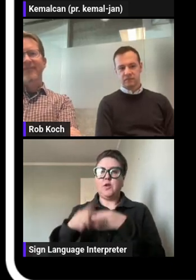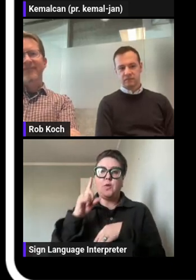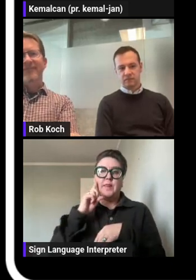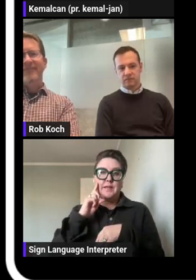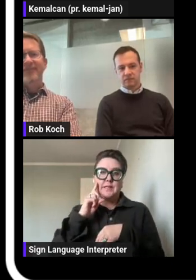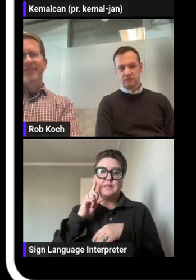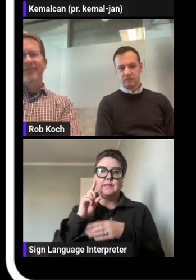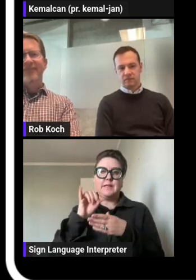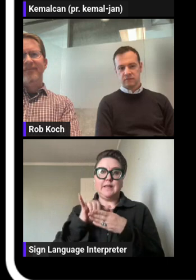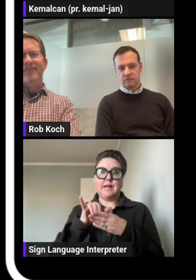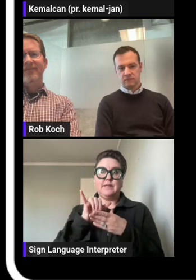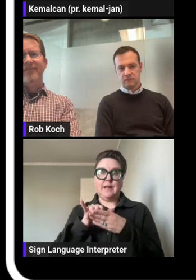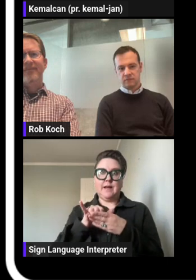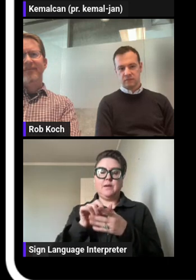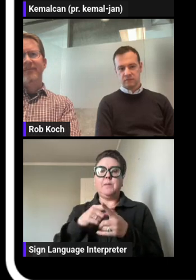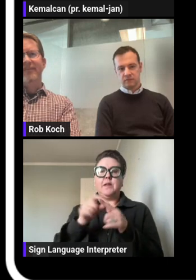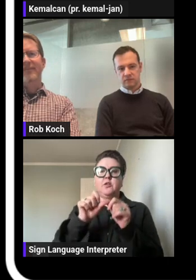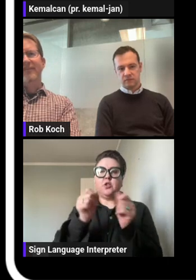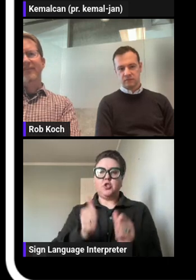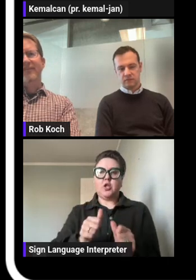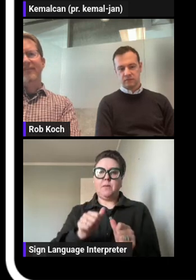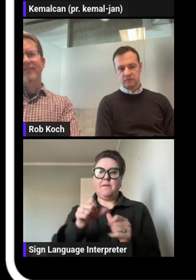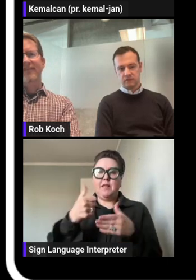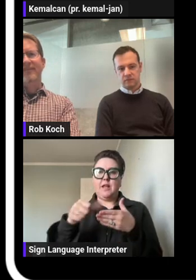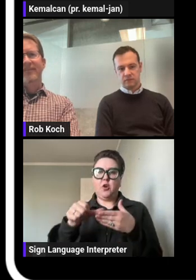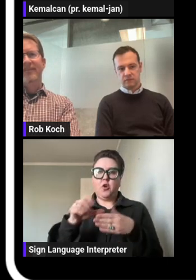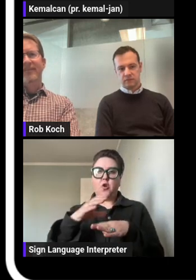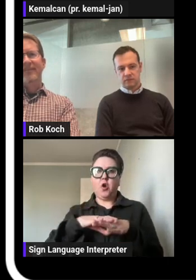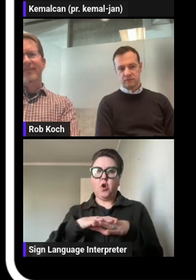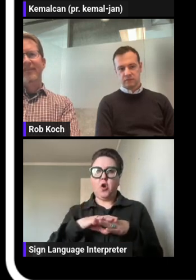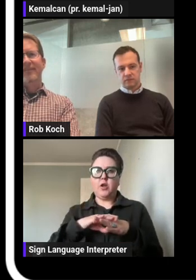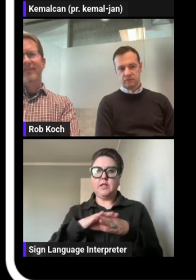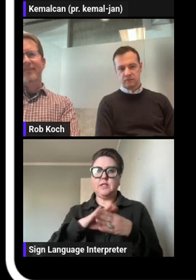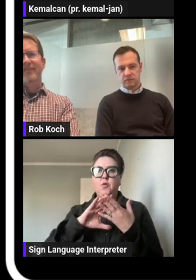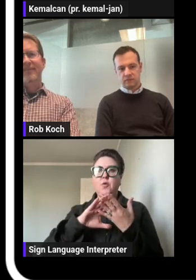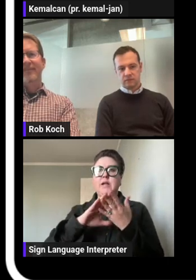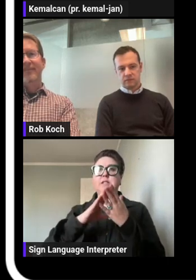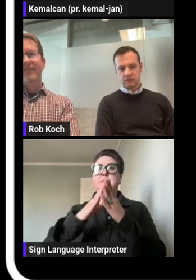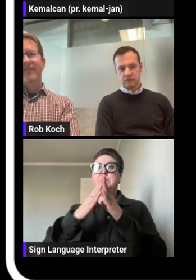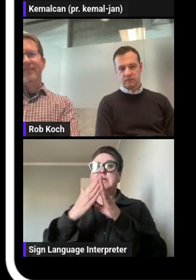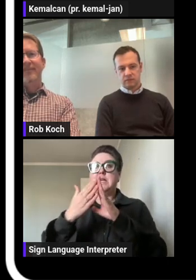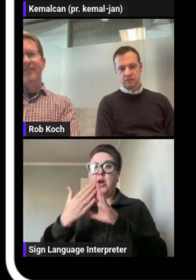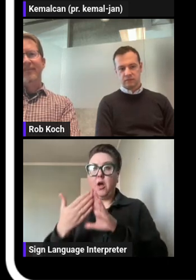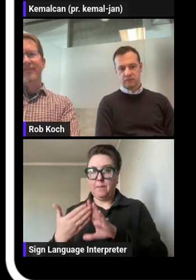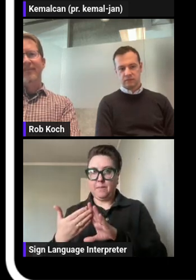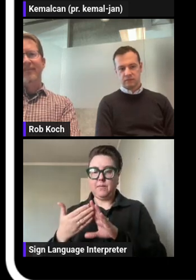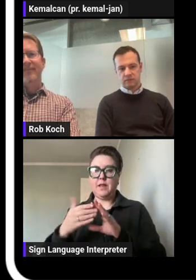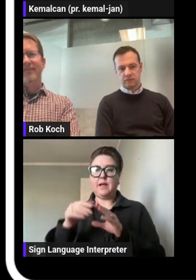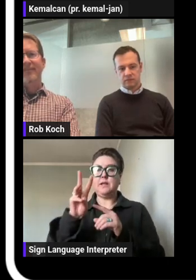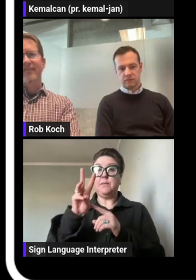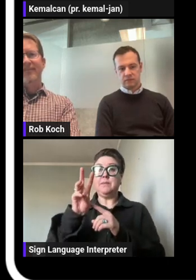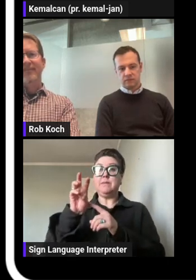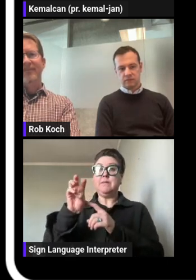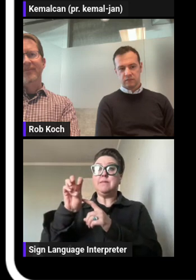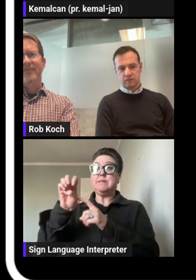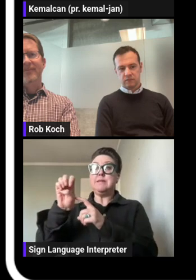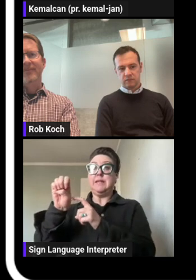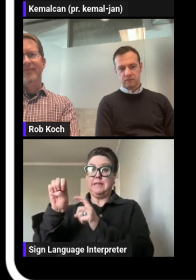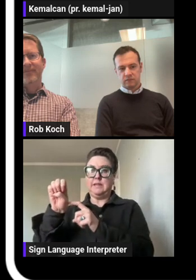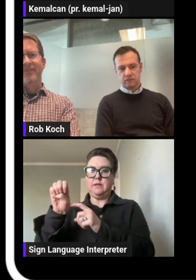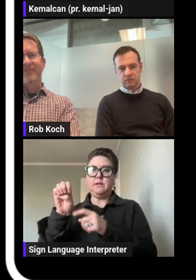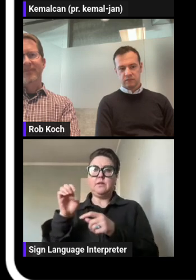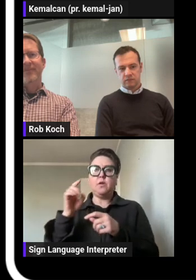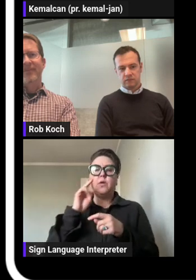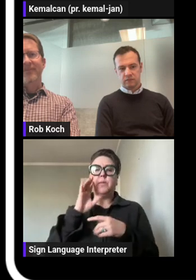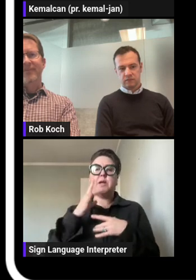is the shape of a letter on its way to be created. And so it'd be interesting if there was data